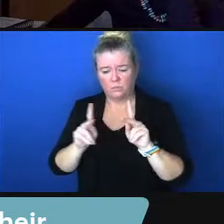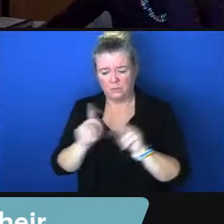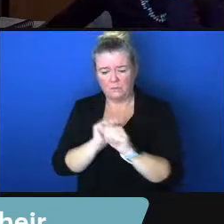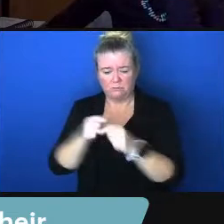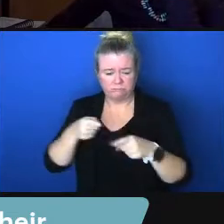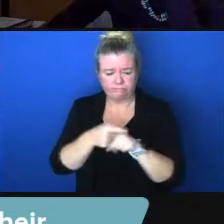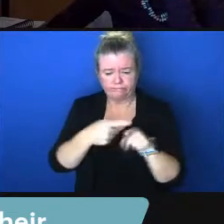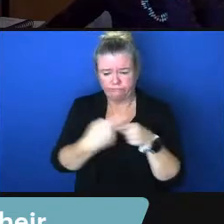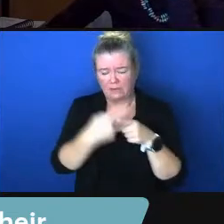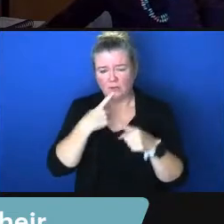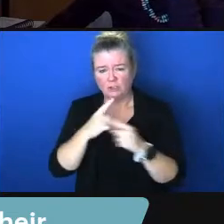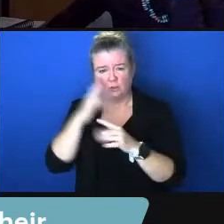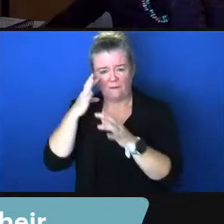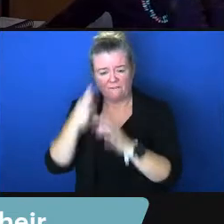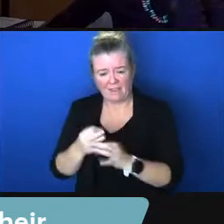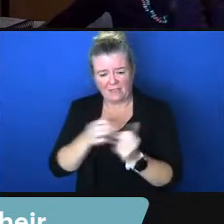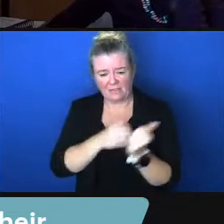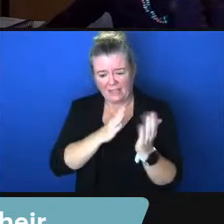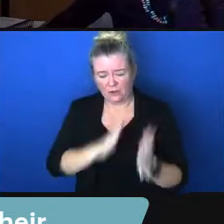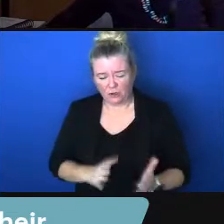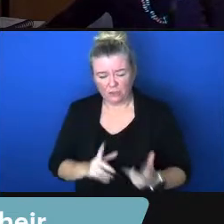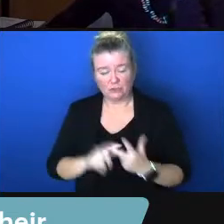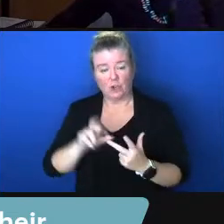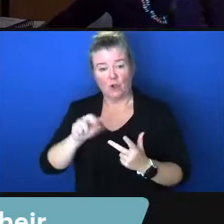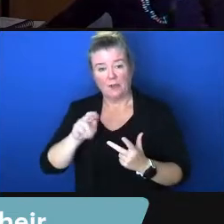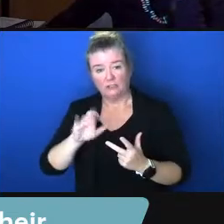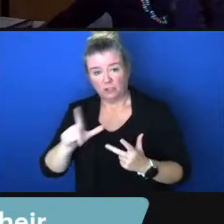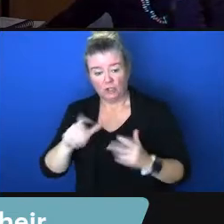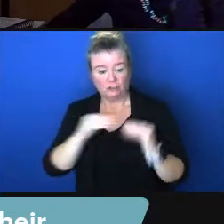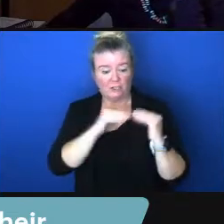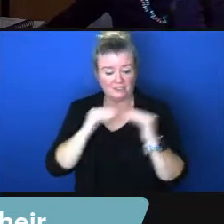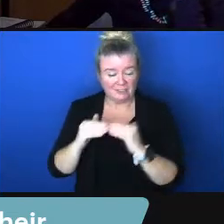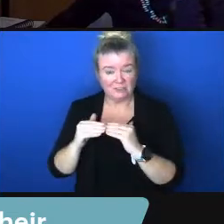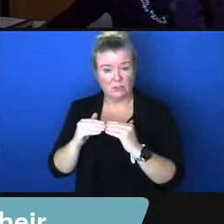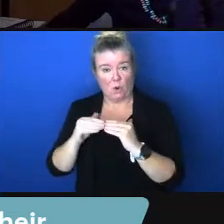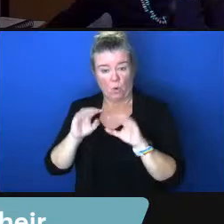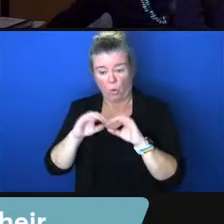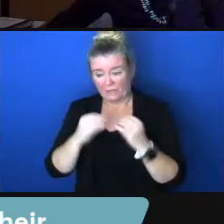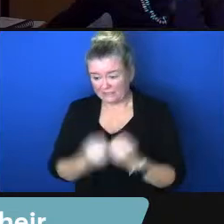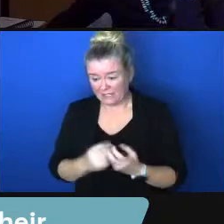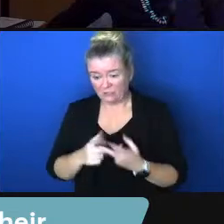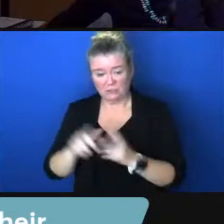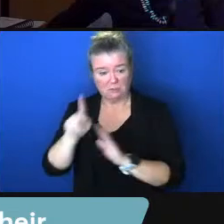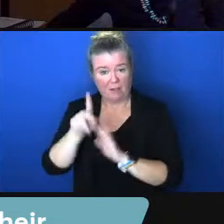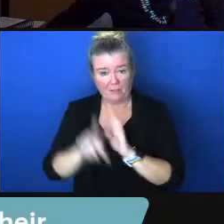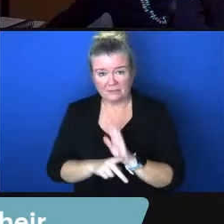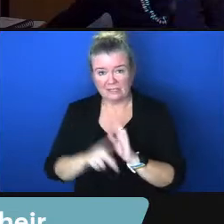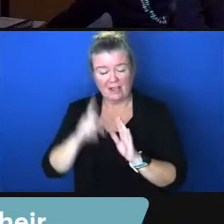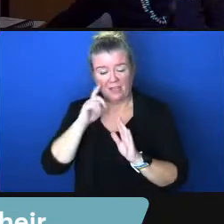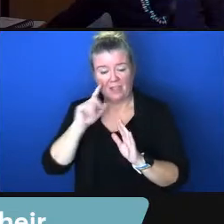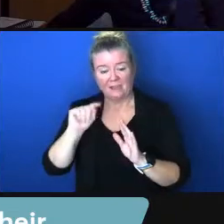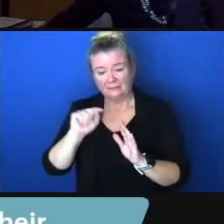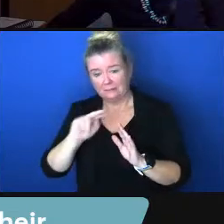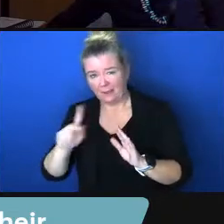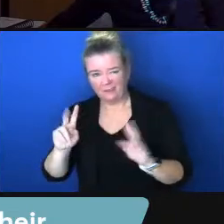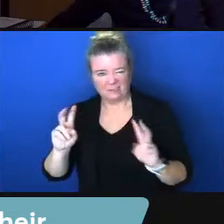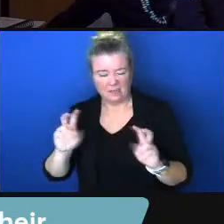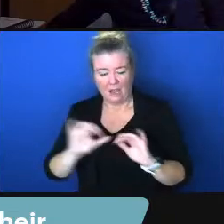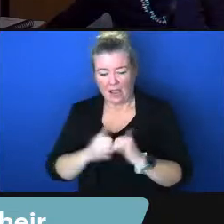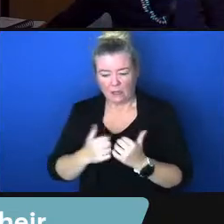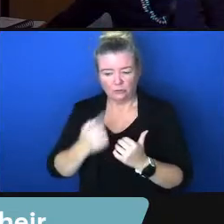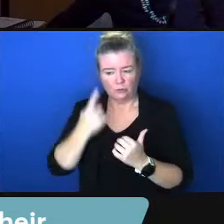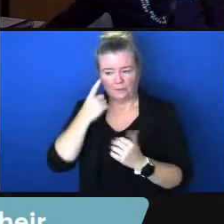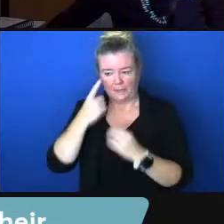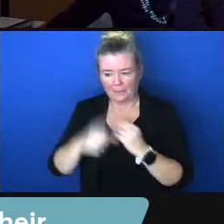to faith leaders about this, you know, racial justice organizations, policy think tanks, and how do we talk about